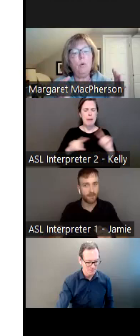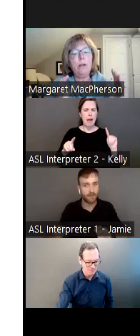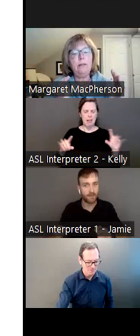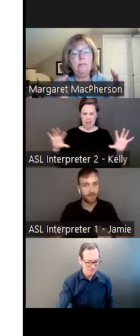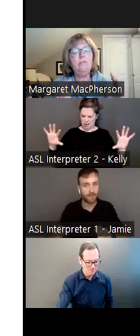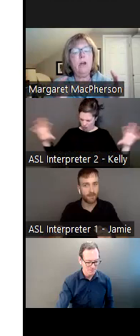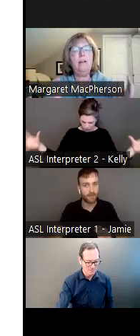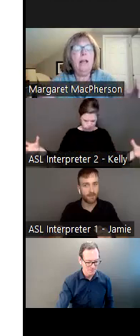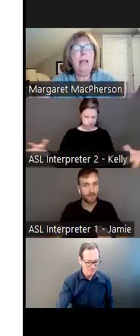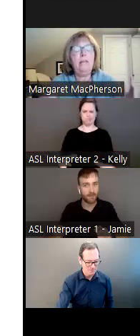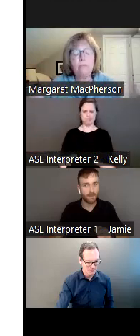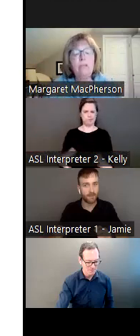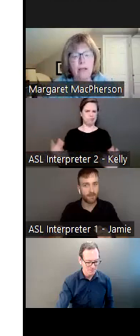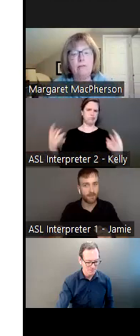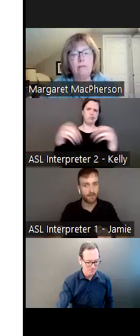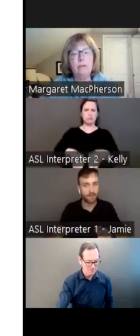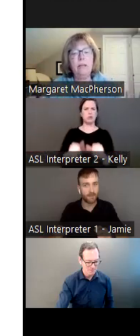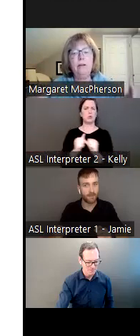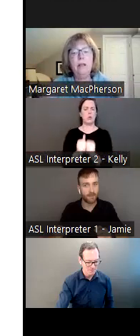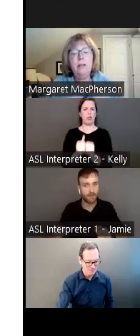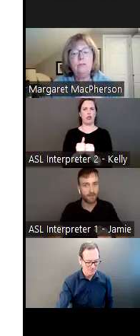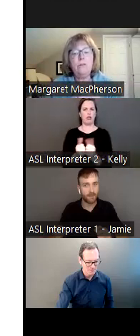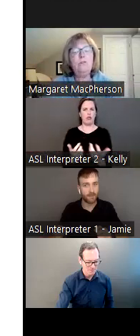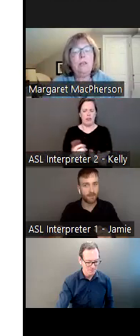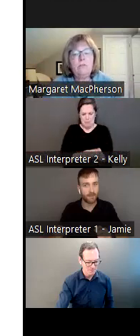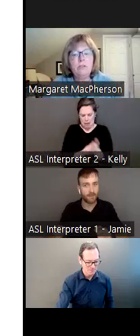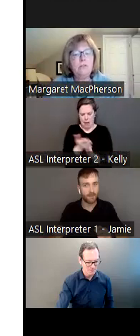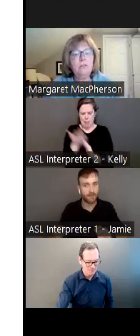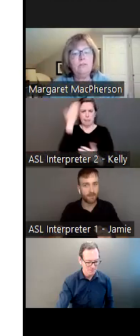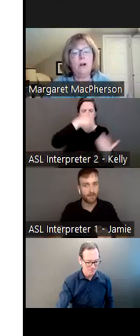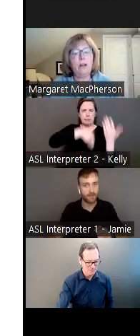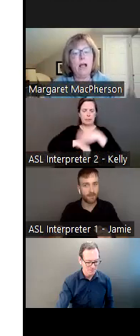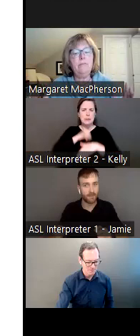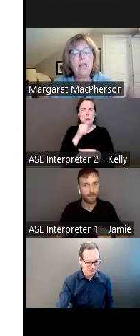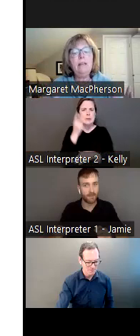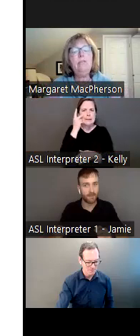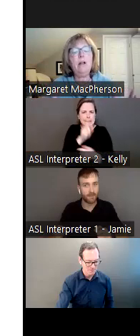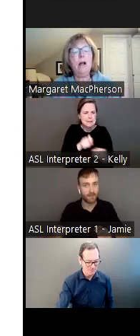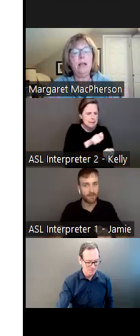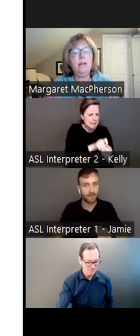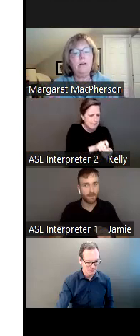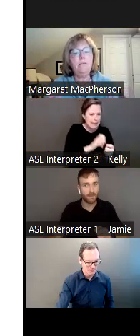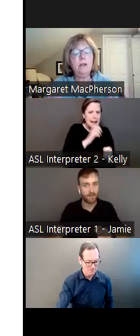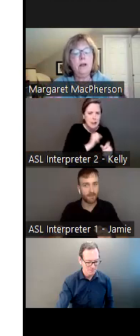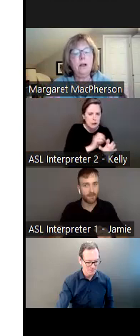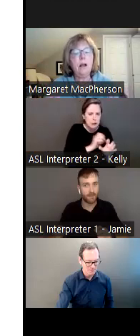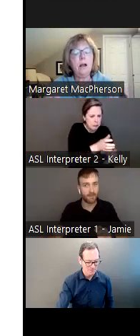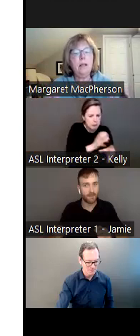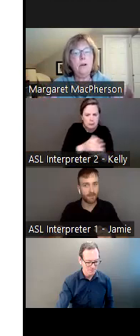certain point that does not, again, see us in sort of the specificities of our lives. That is a kind of,